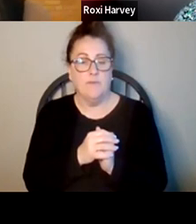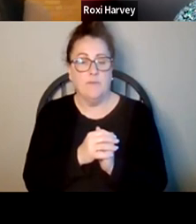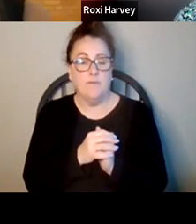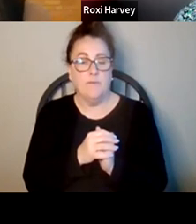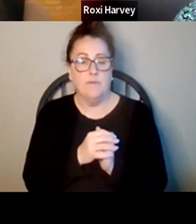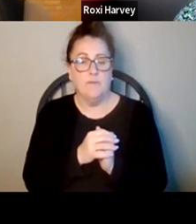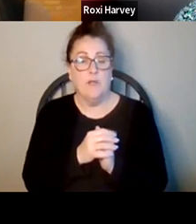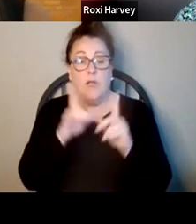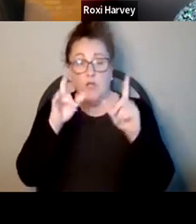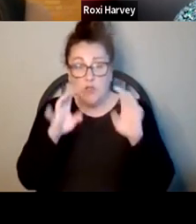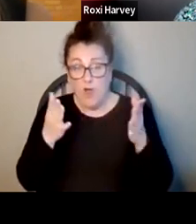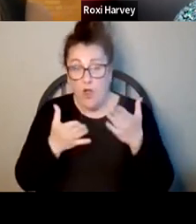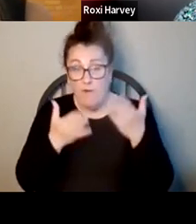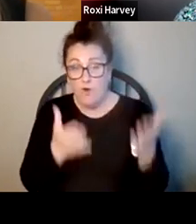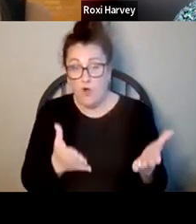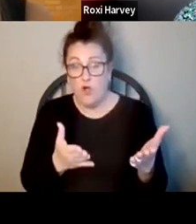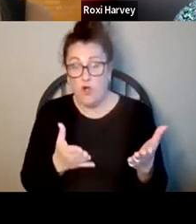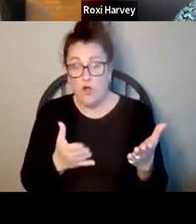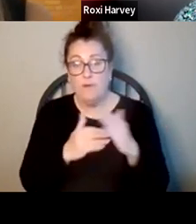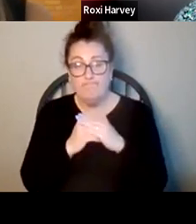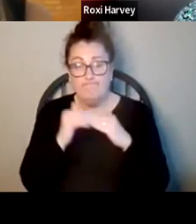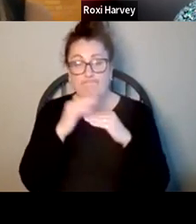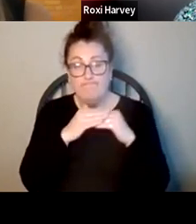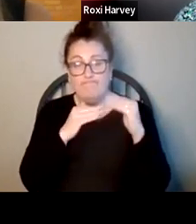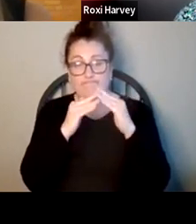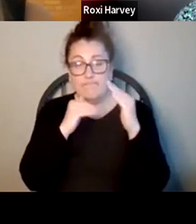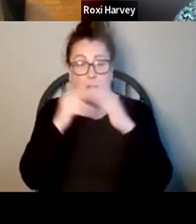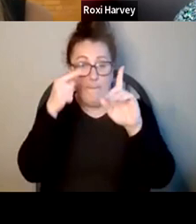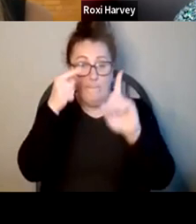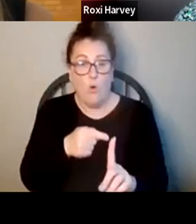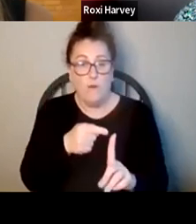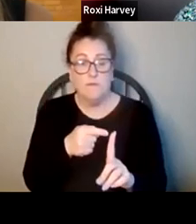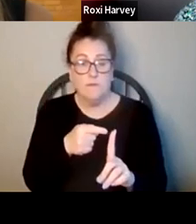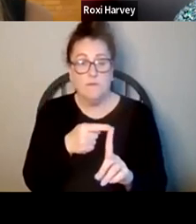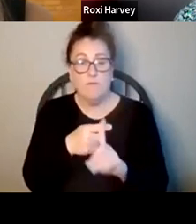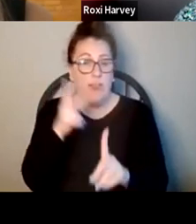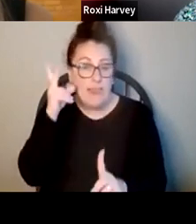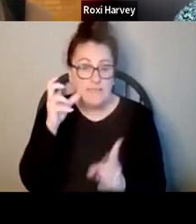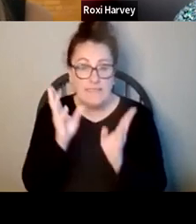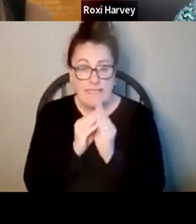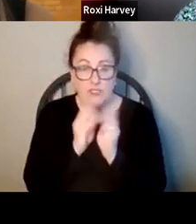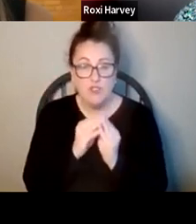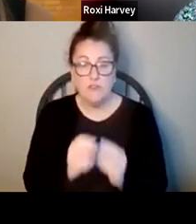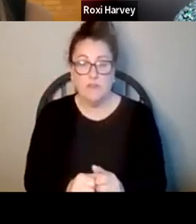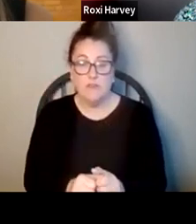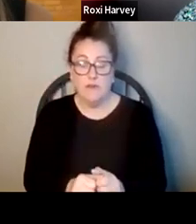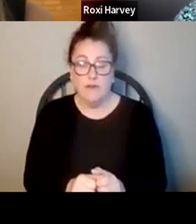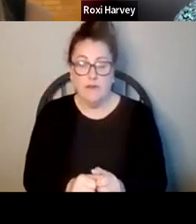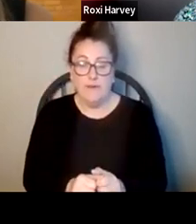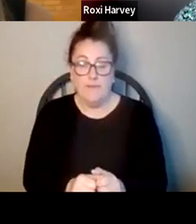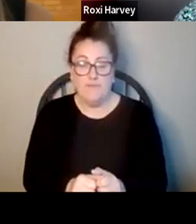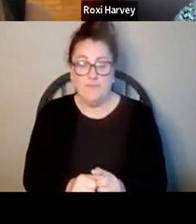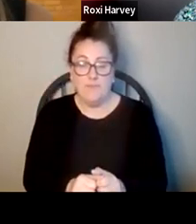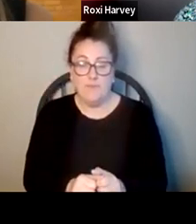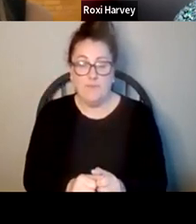that the survey is offering that tucks into some of the points that came out of the listening sessions. So I didn't